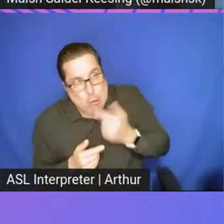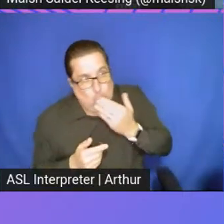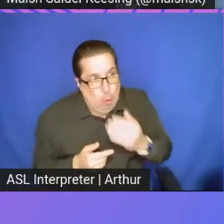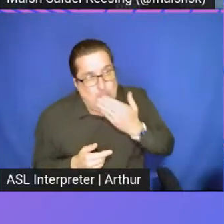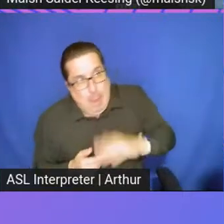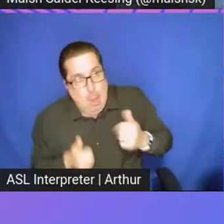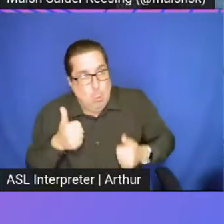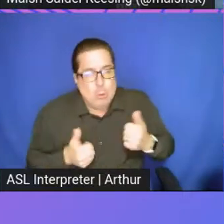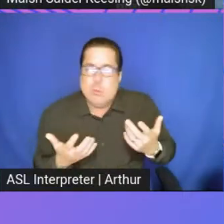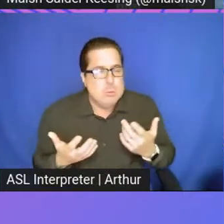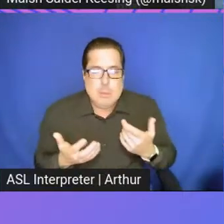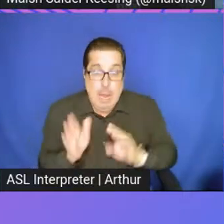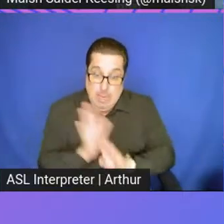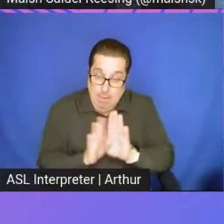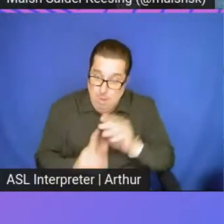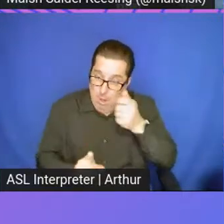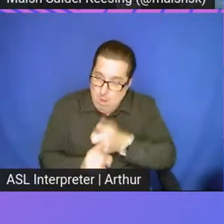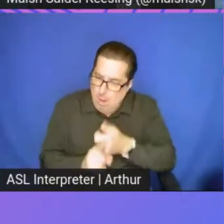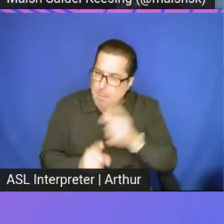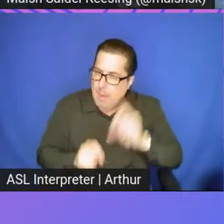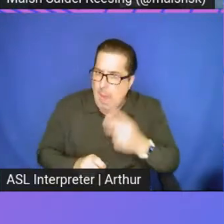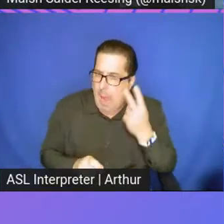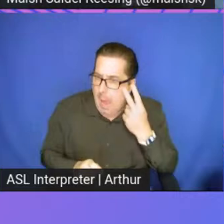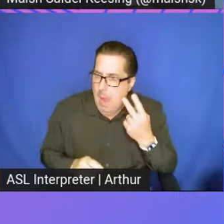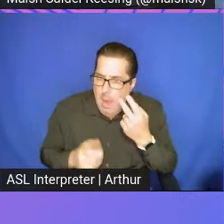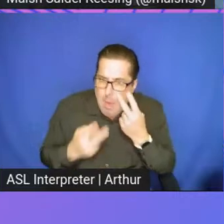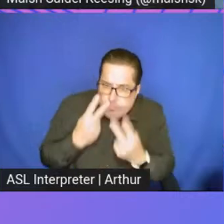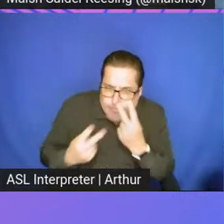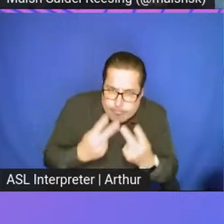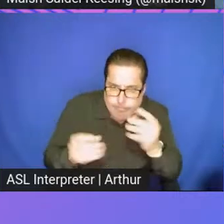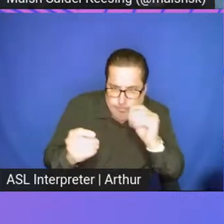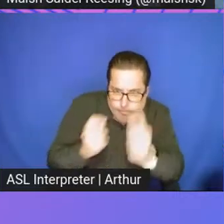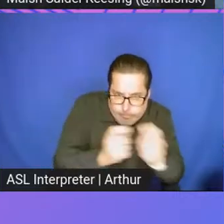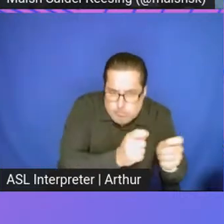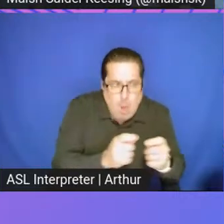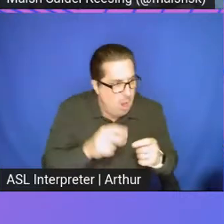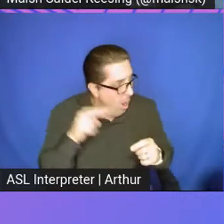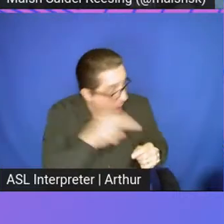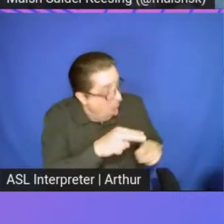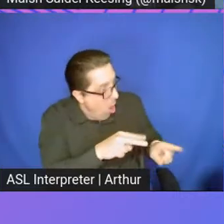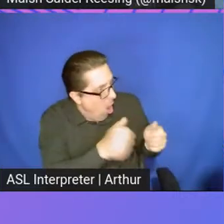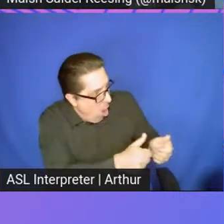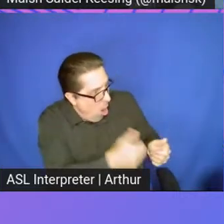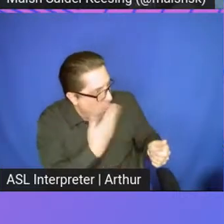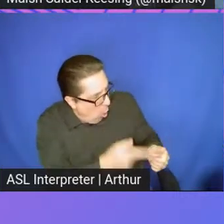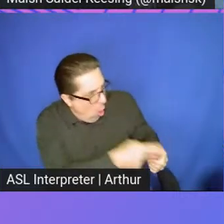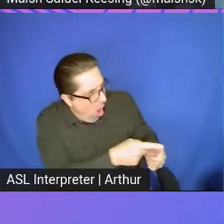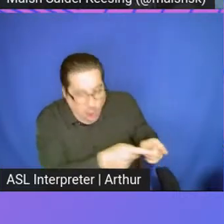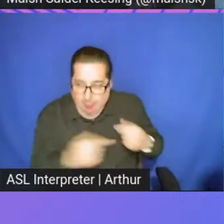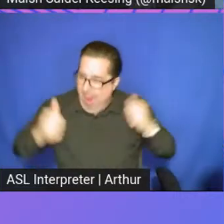and you could hear their energy and enthusiasm about it. And other teams got jealous, and they're like,